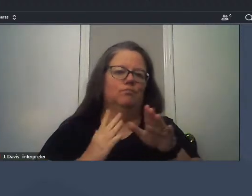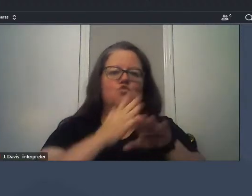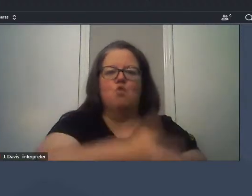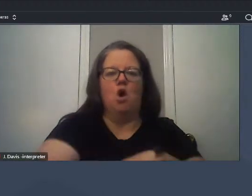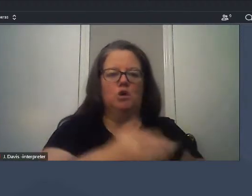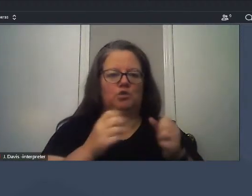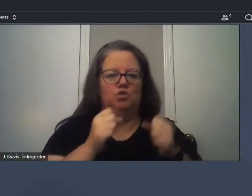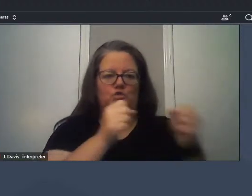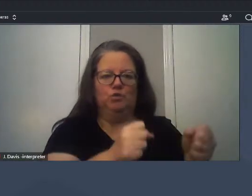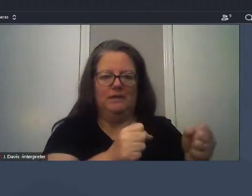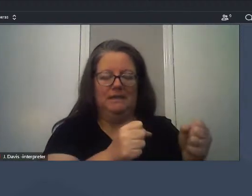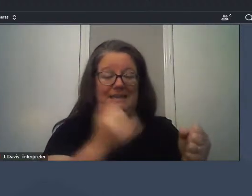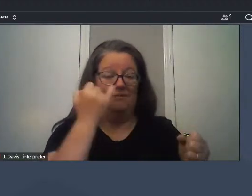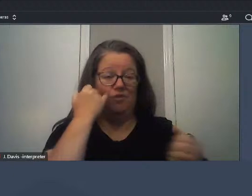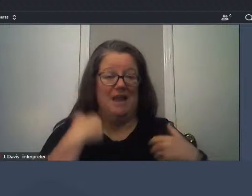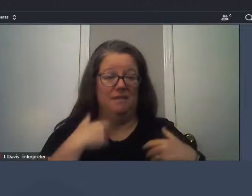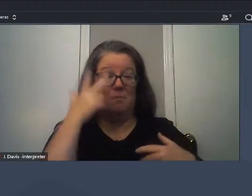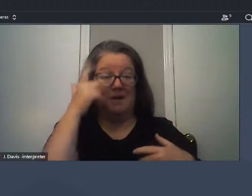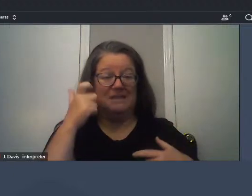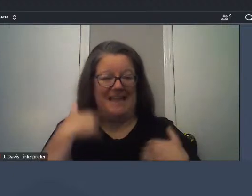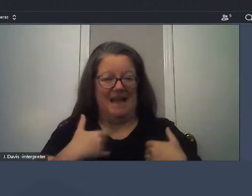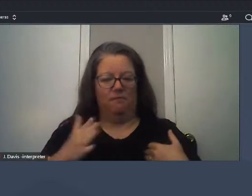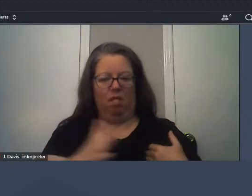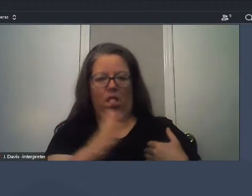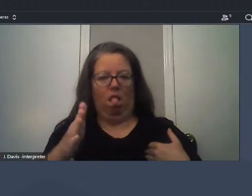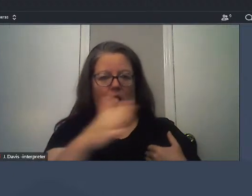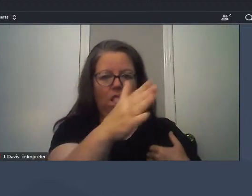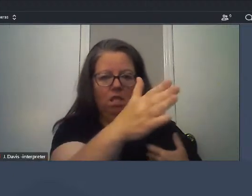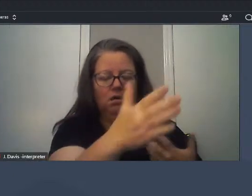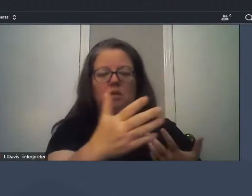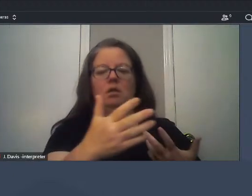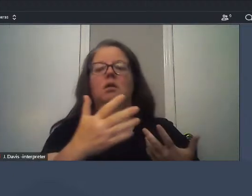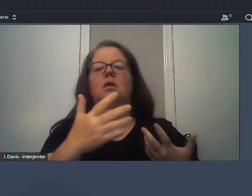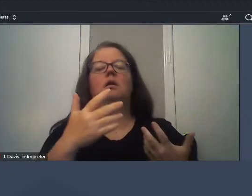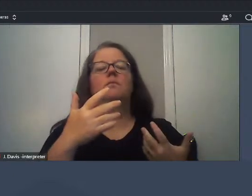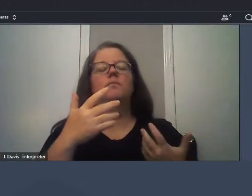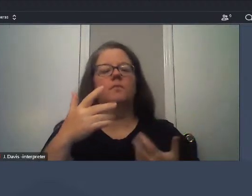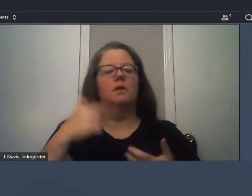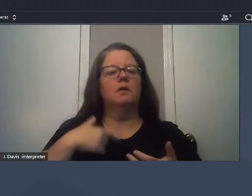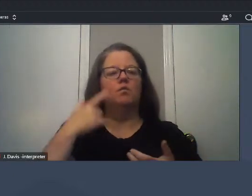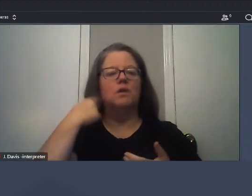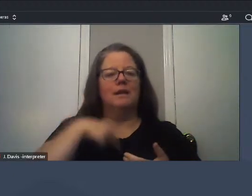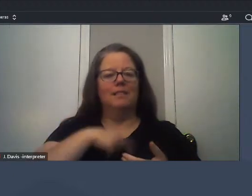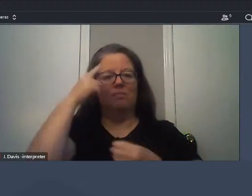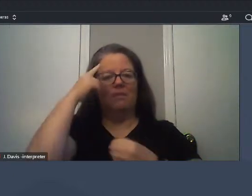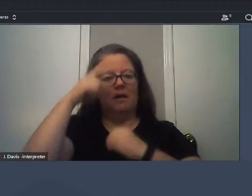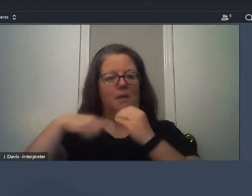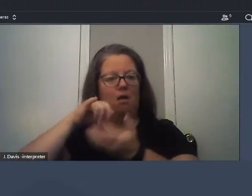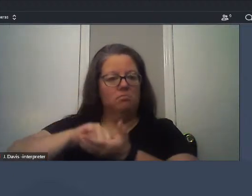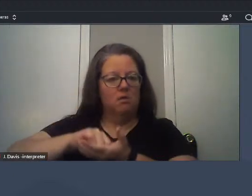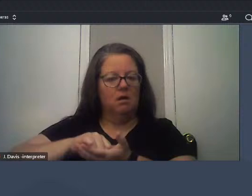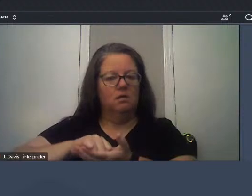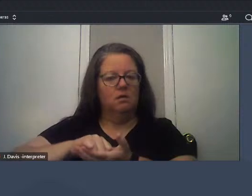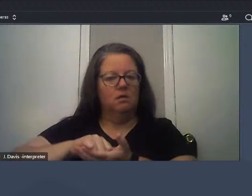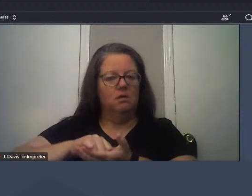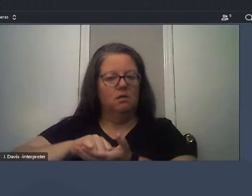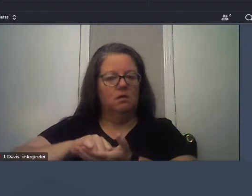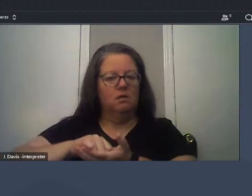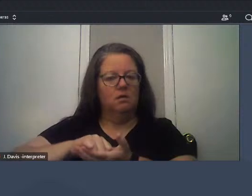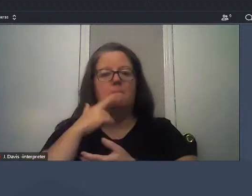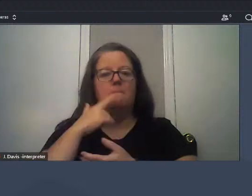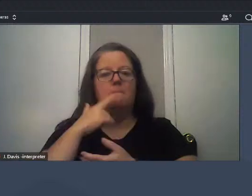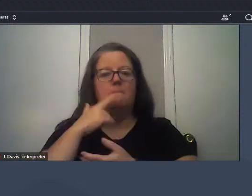the big curve there. Mm-hmm. So I think it becomes, thinking about that it's clearly an